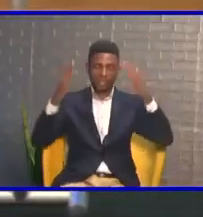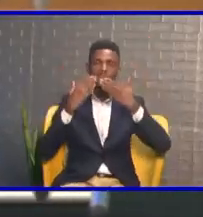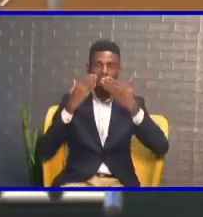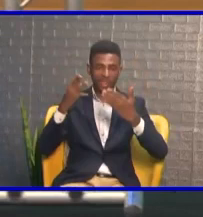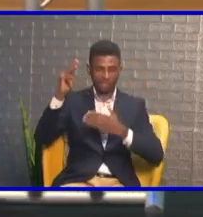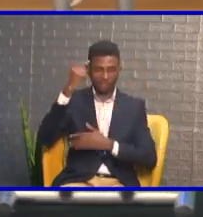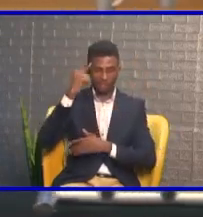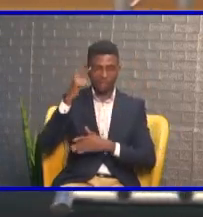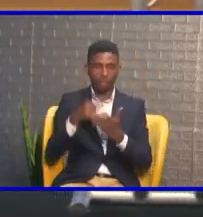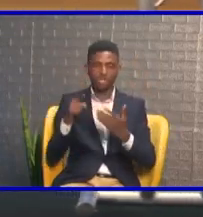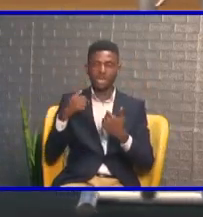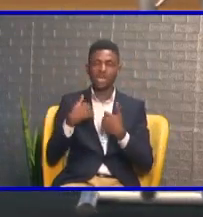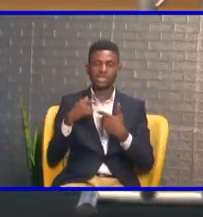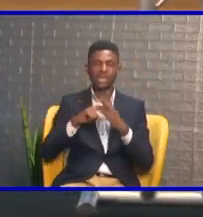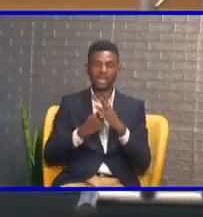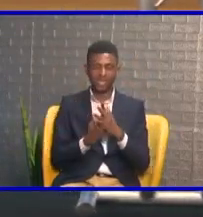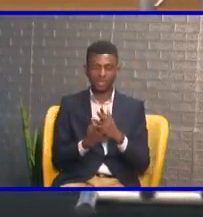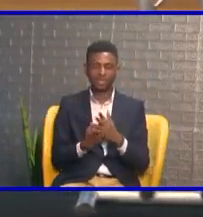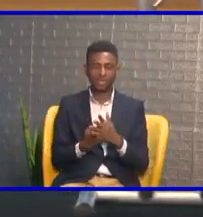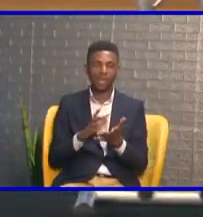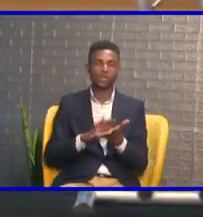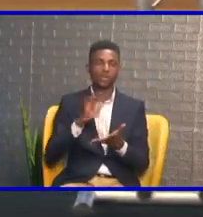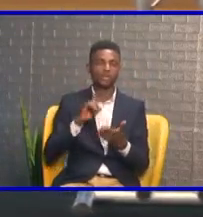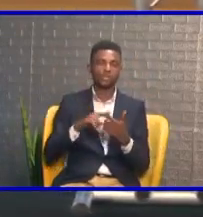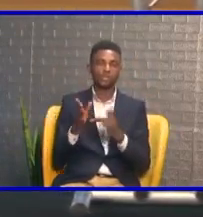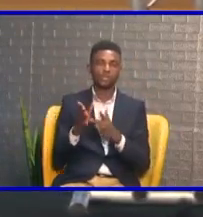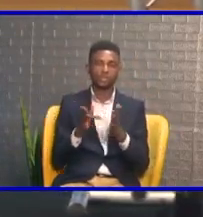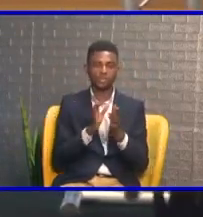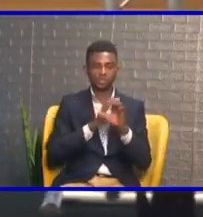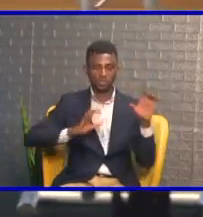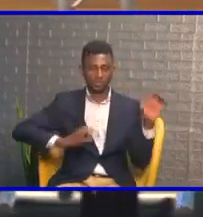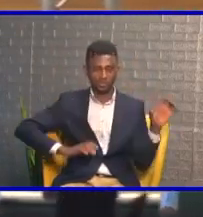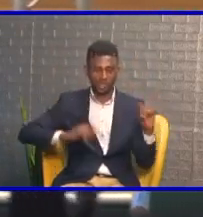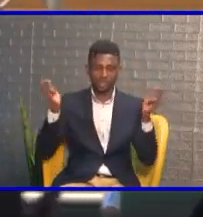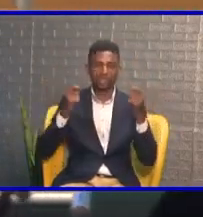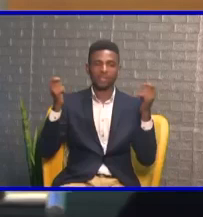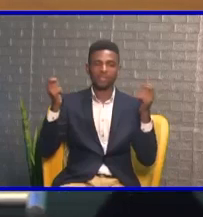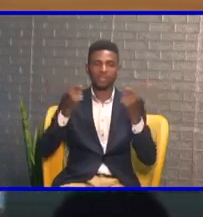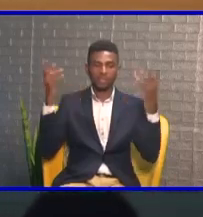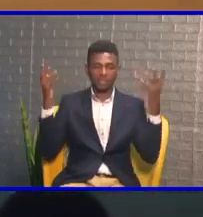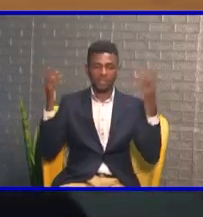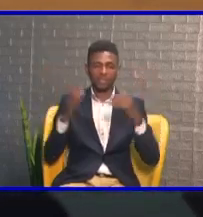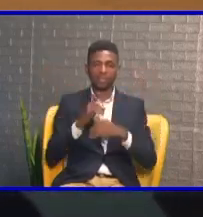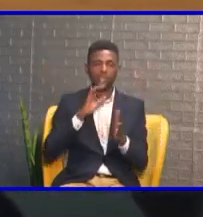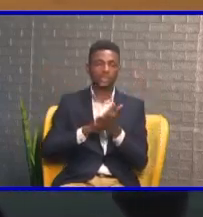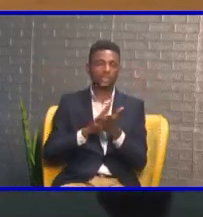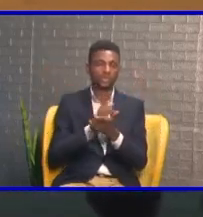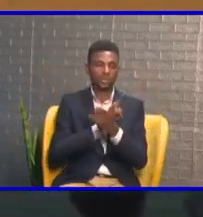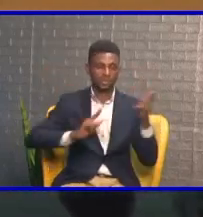for what He has already started. Glory to Jesus. Hallelujah. Praise the